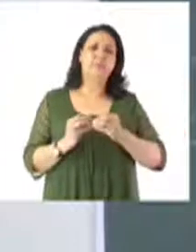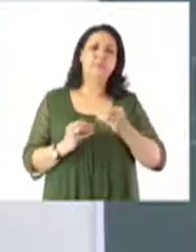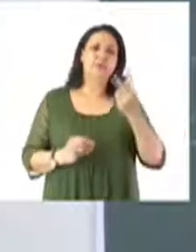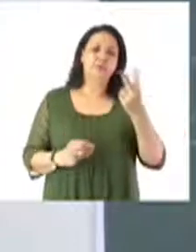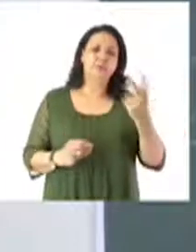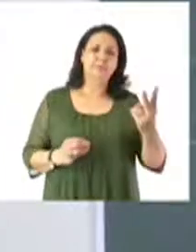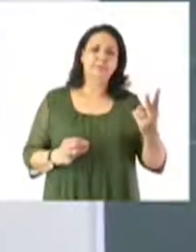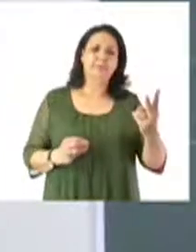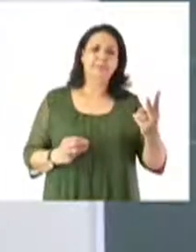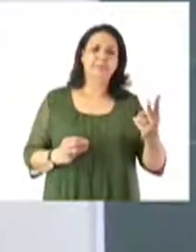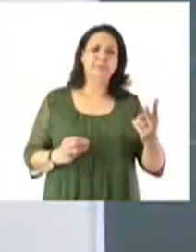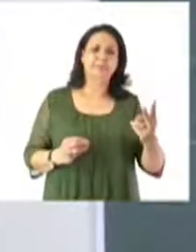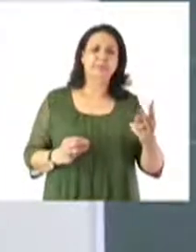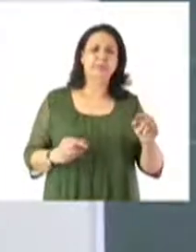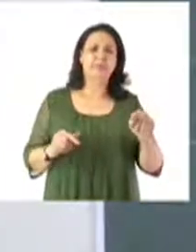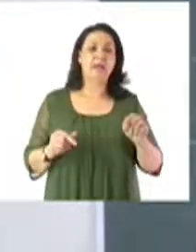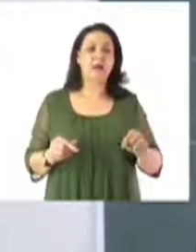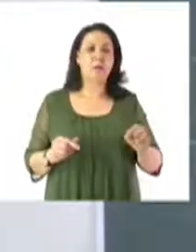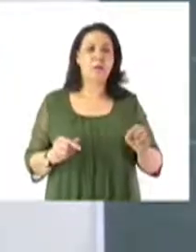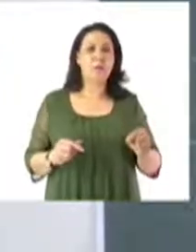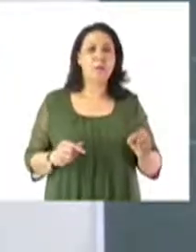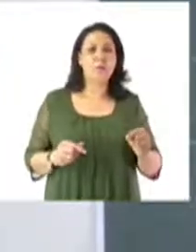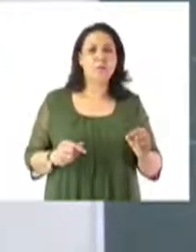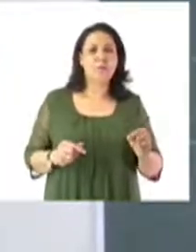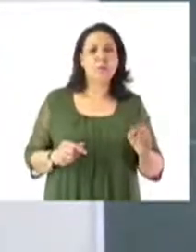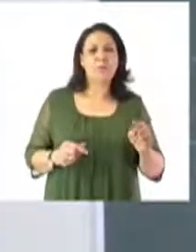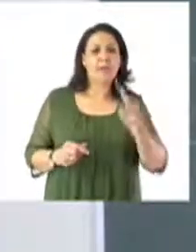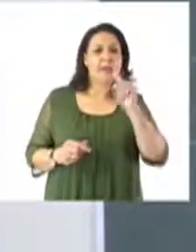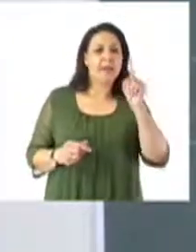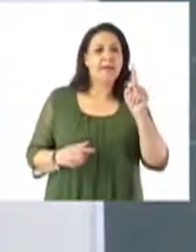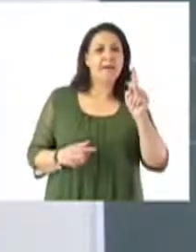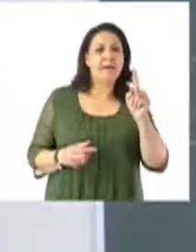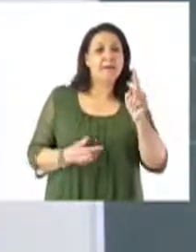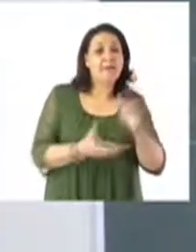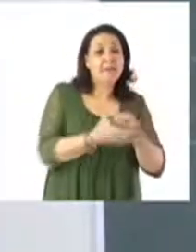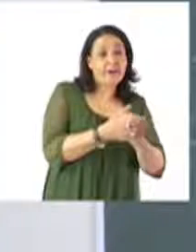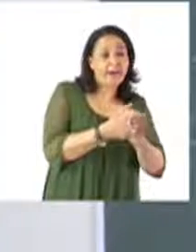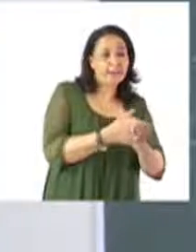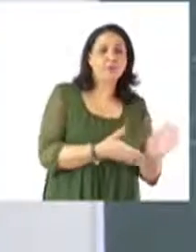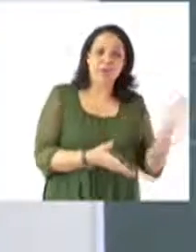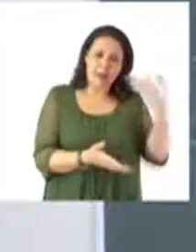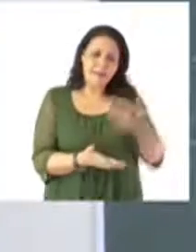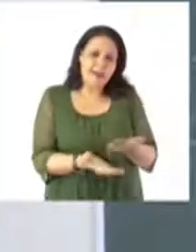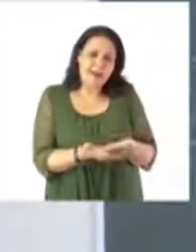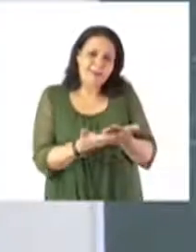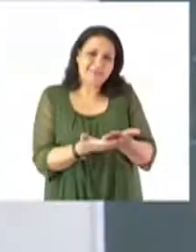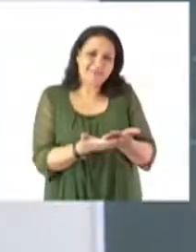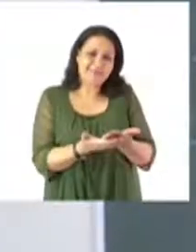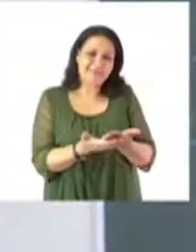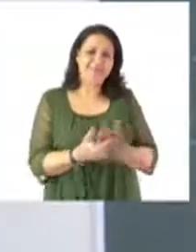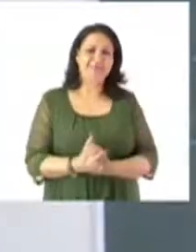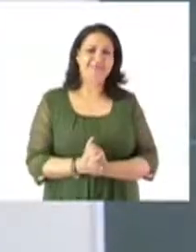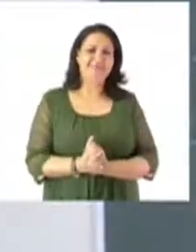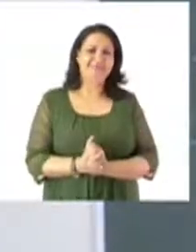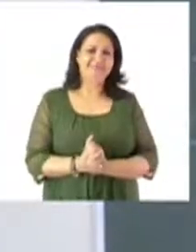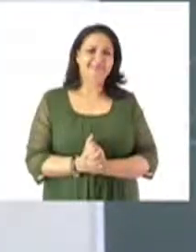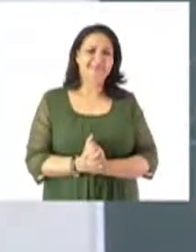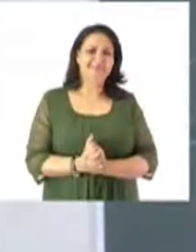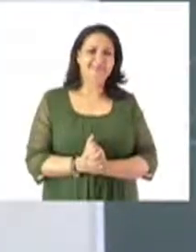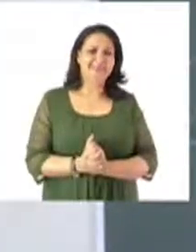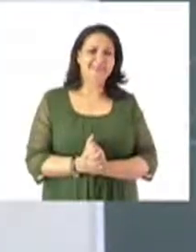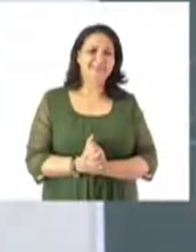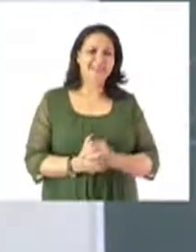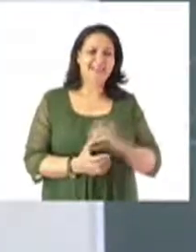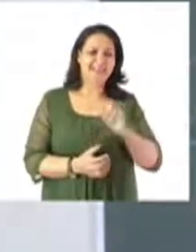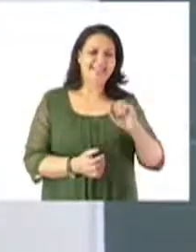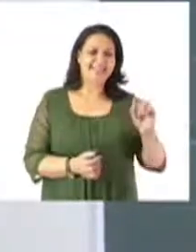next number, our friend will write that number for us. Can you please come and write for us number 2